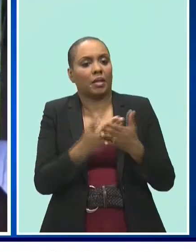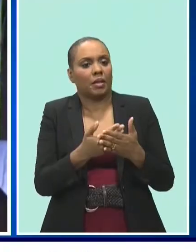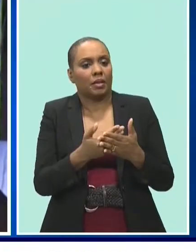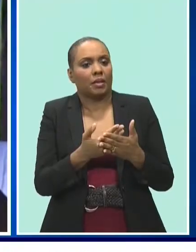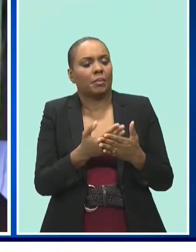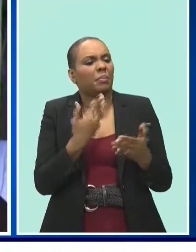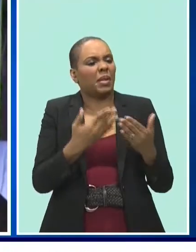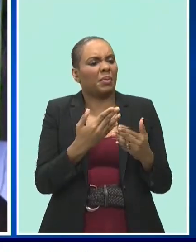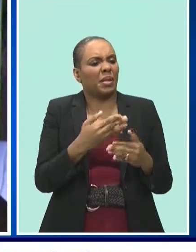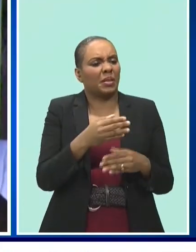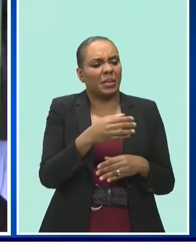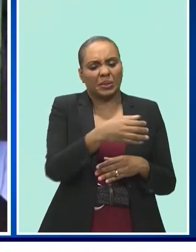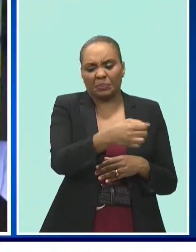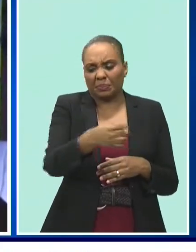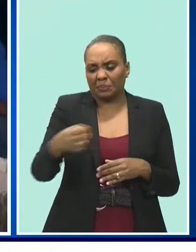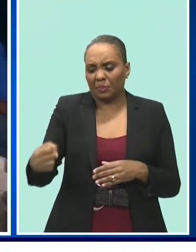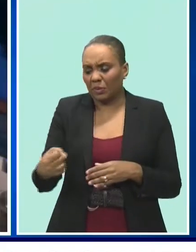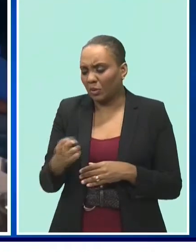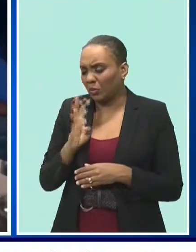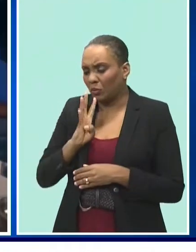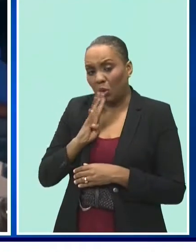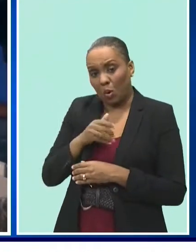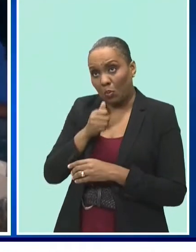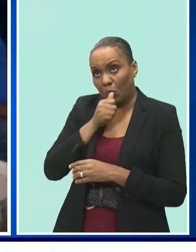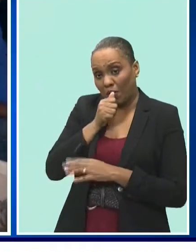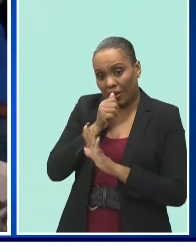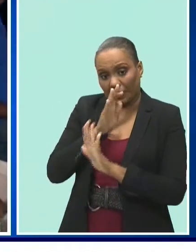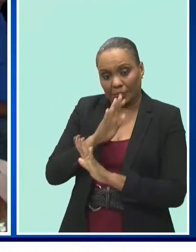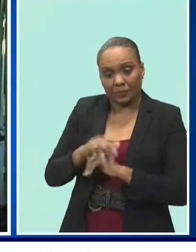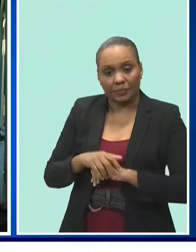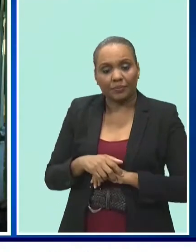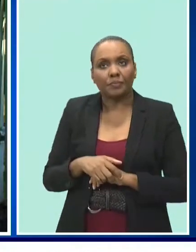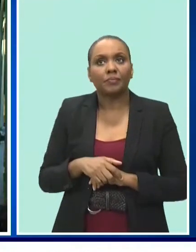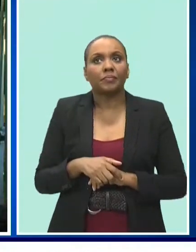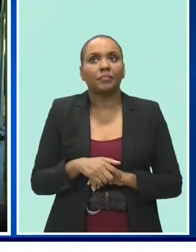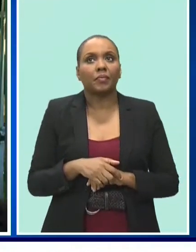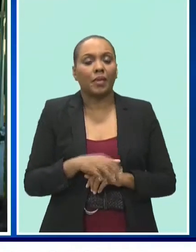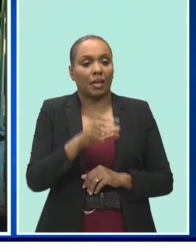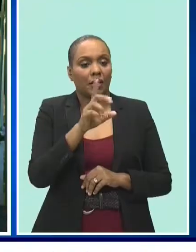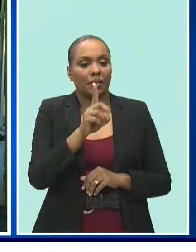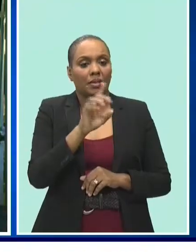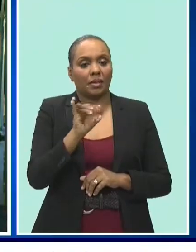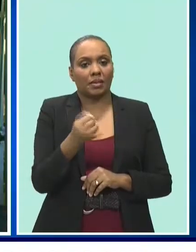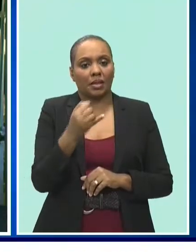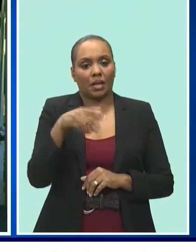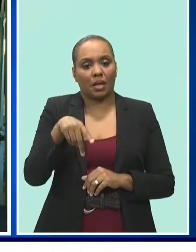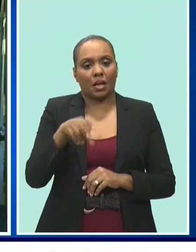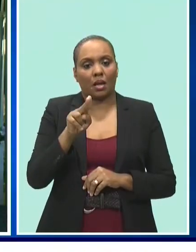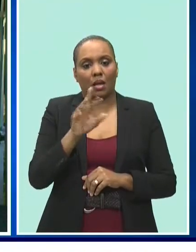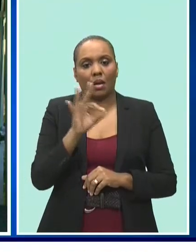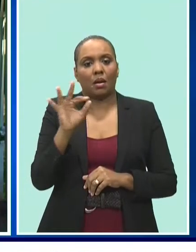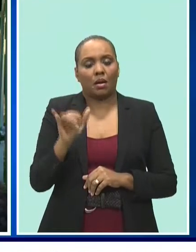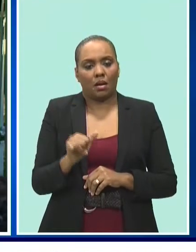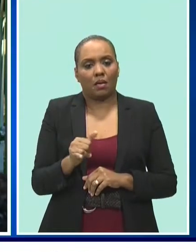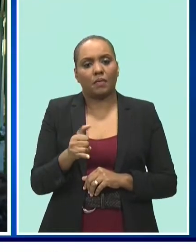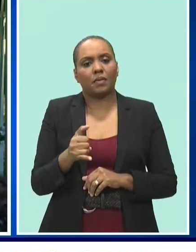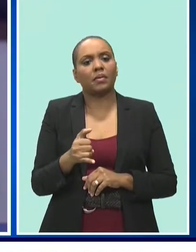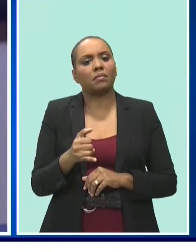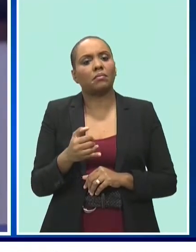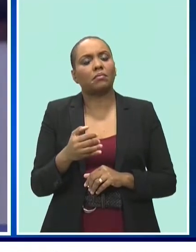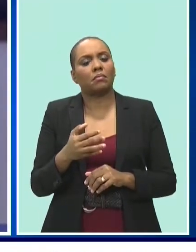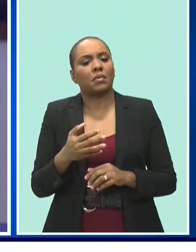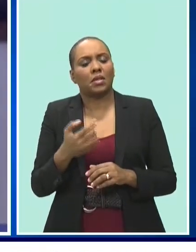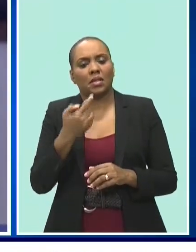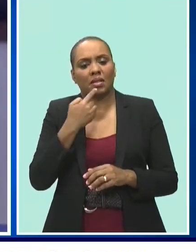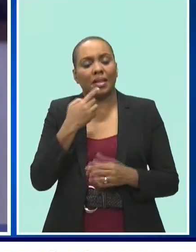pull him one side and have a one-on-one discussion with him. DJ Puffy, despite the international exposure, says it was not without sacrifice.